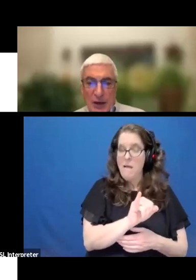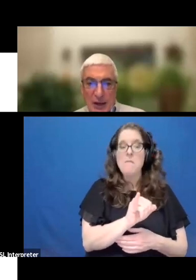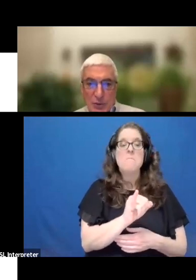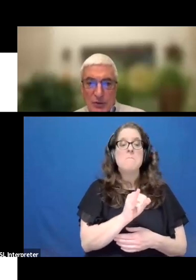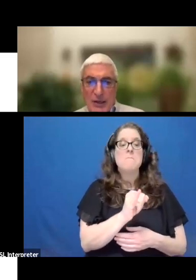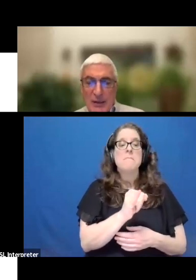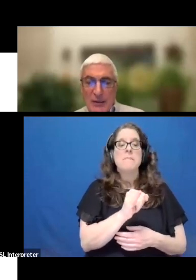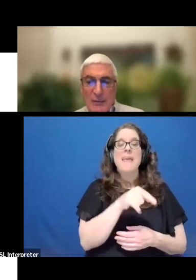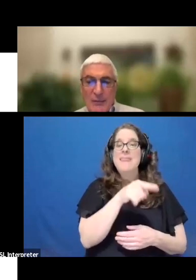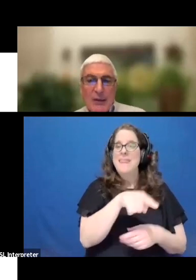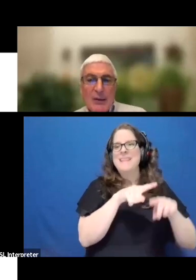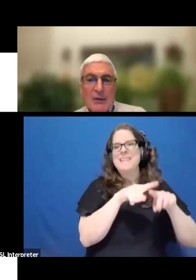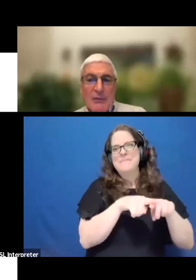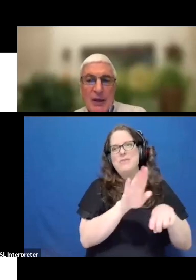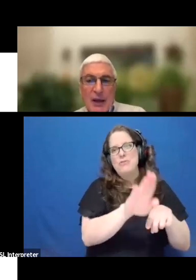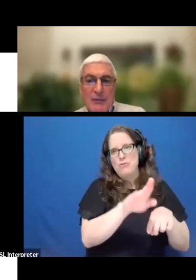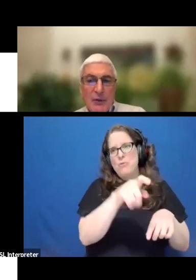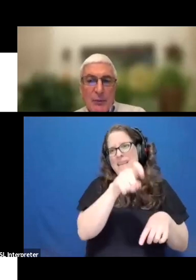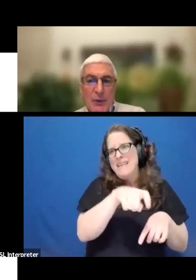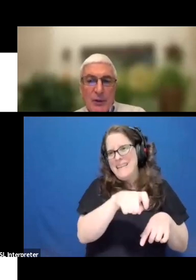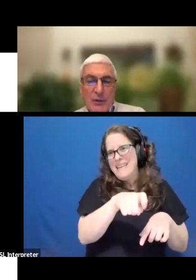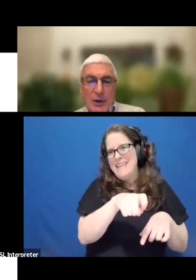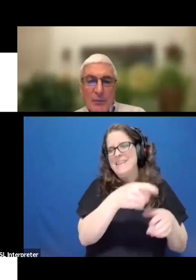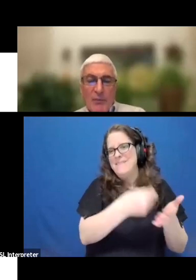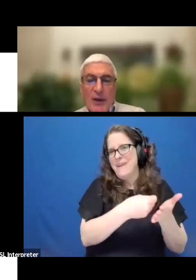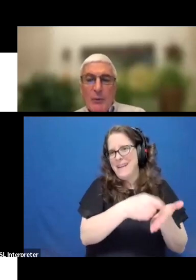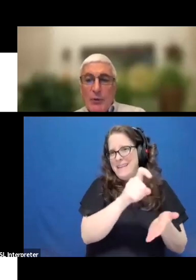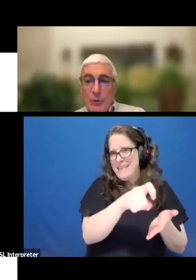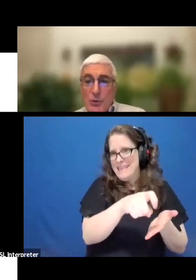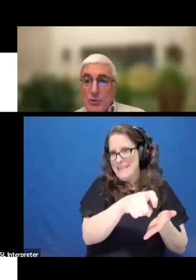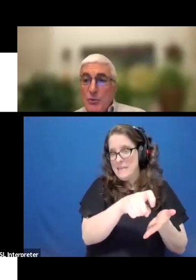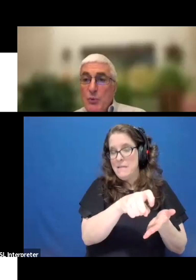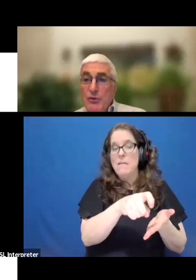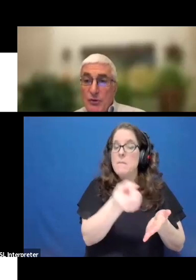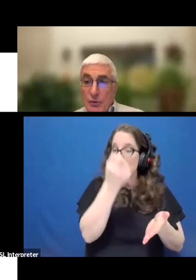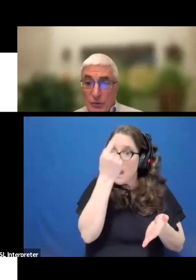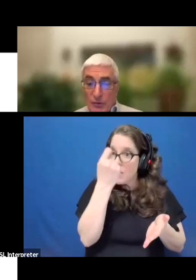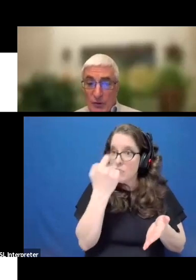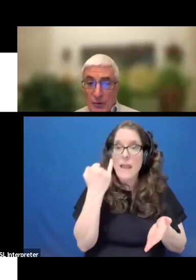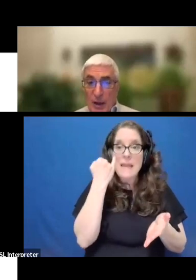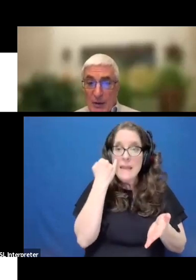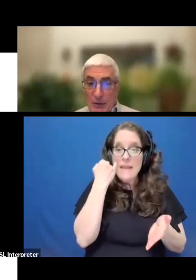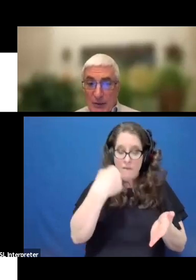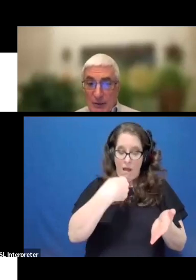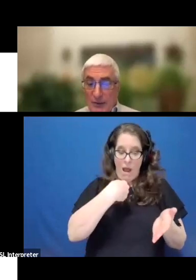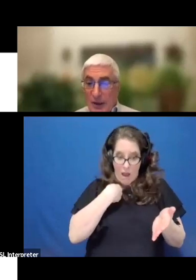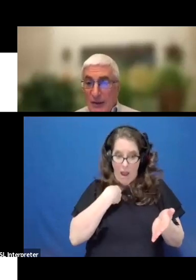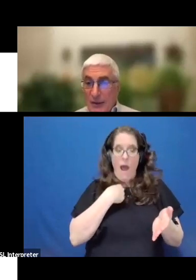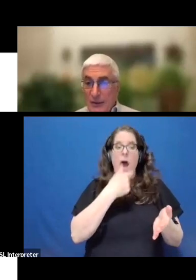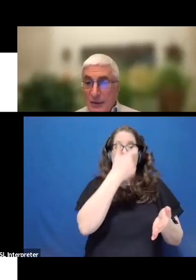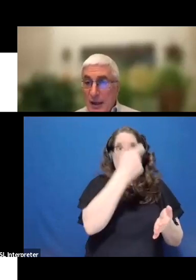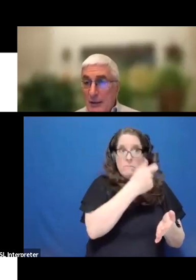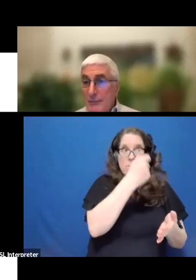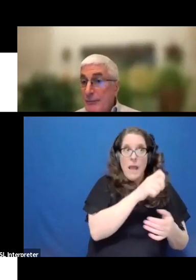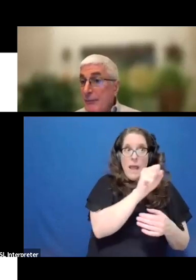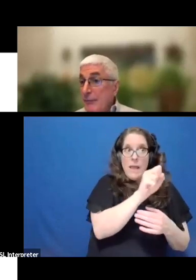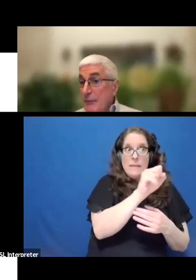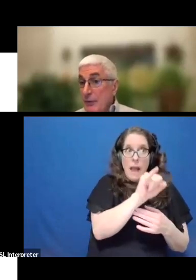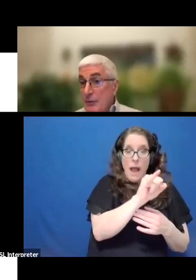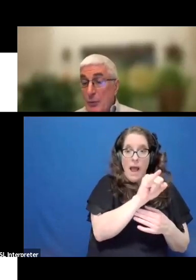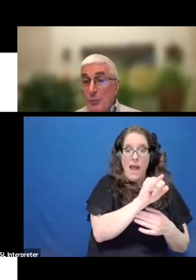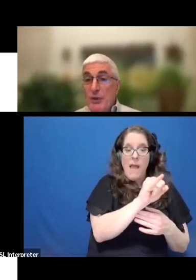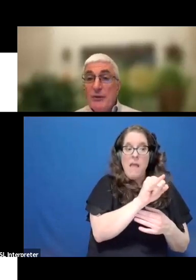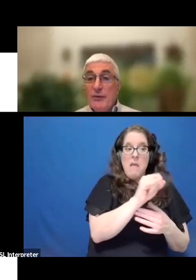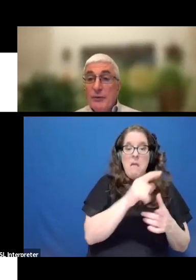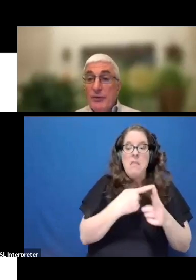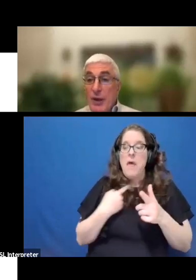on financial need, if they have other income, that will usually reduce the amount of SSI they can get